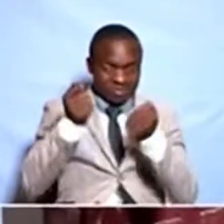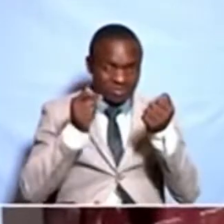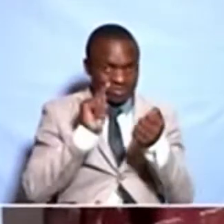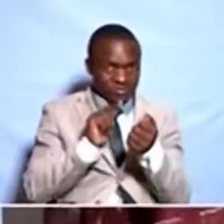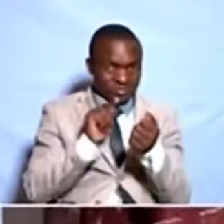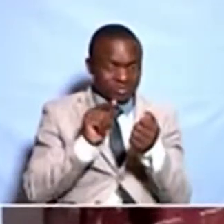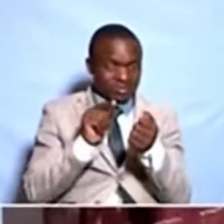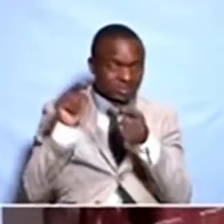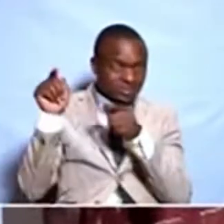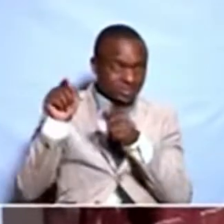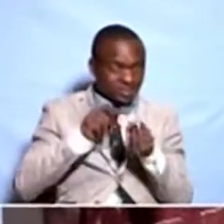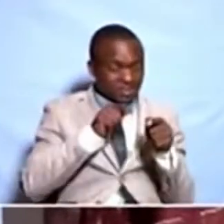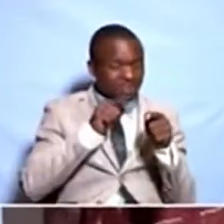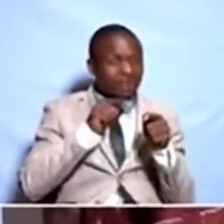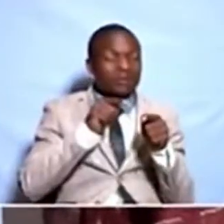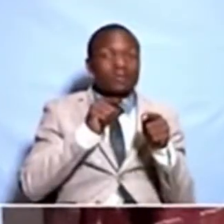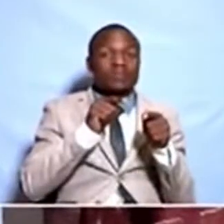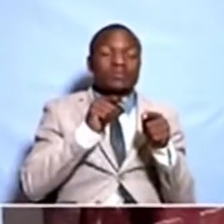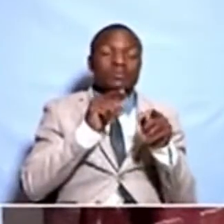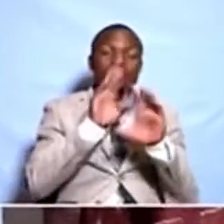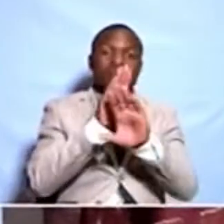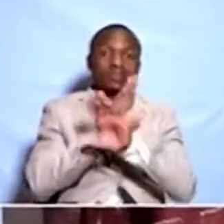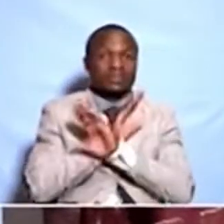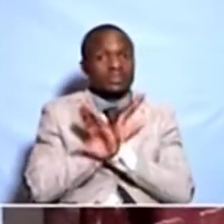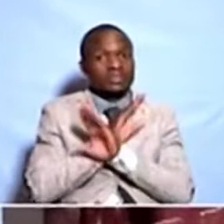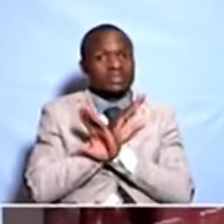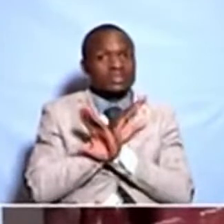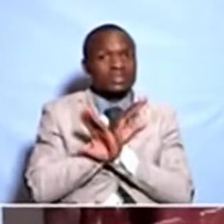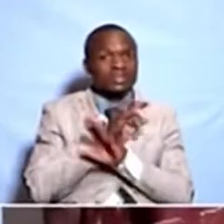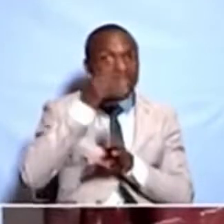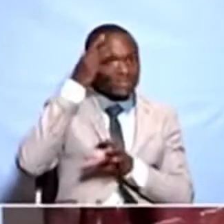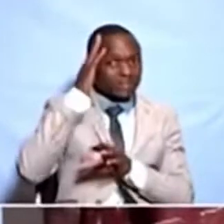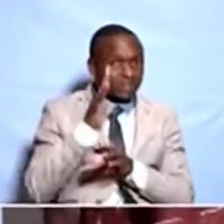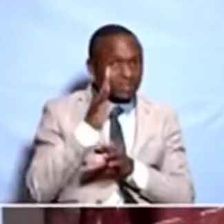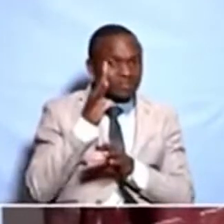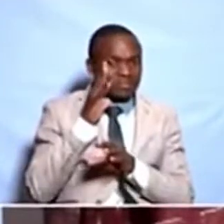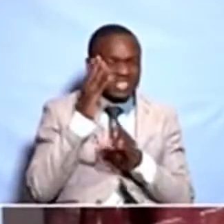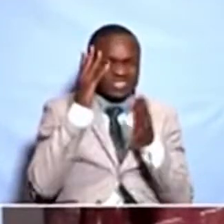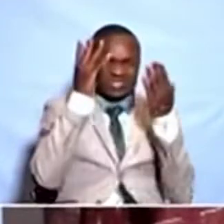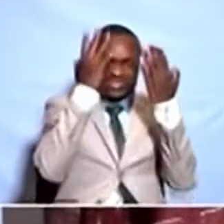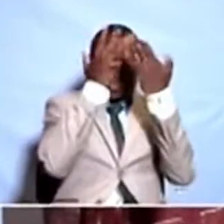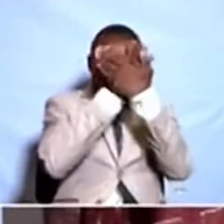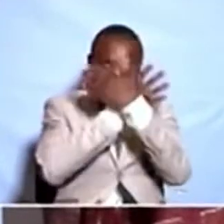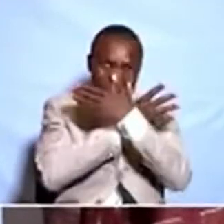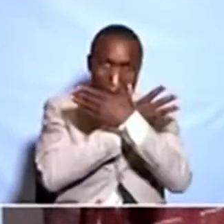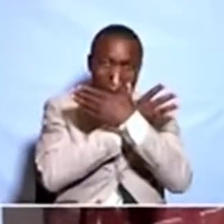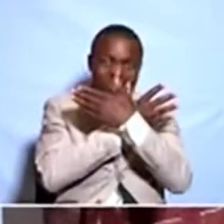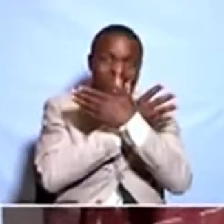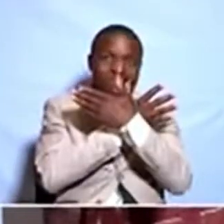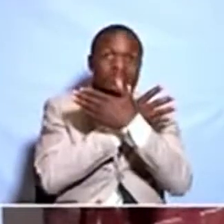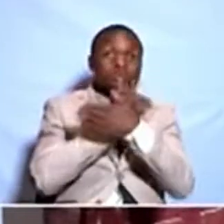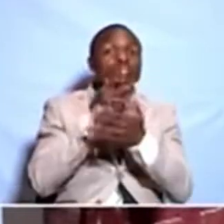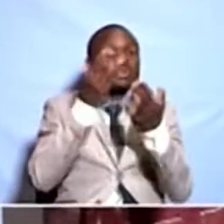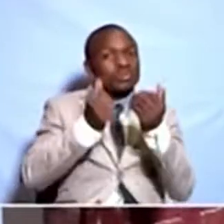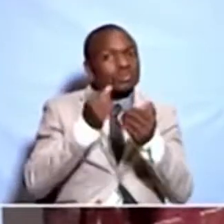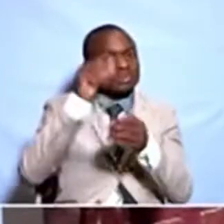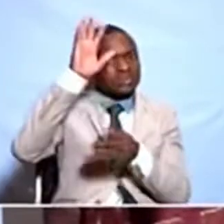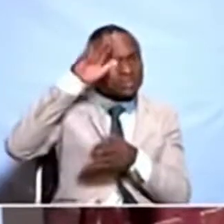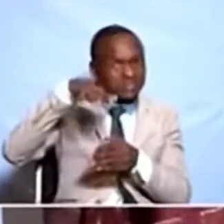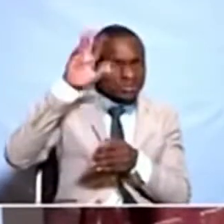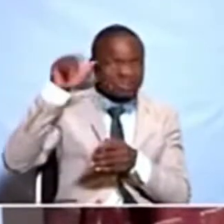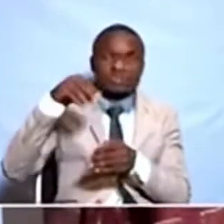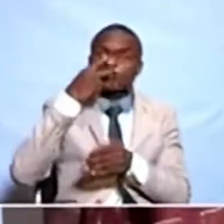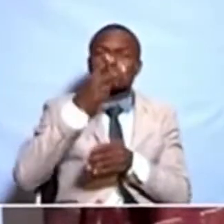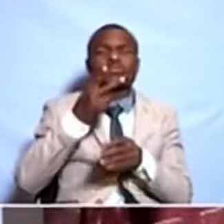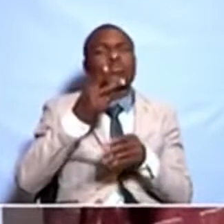then maybe The paint fades and then you decide to make it look nice. Basically, as long as